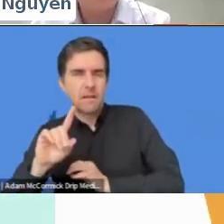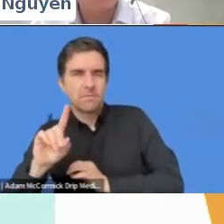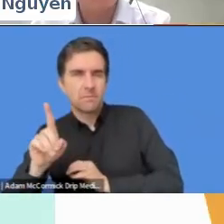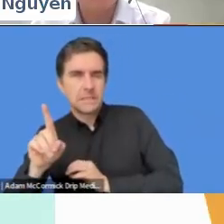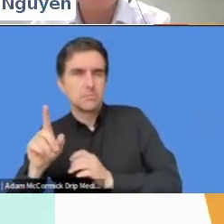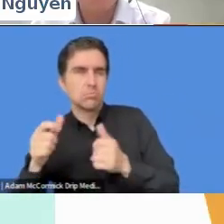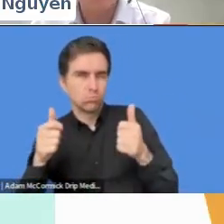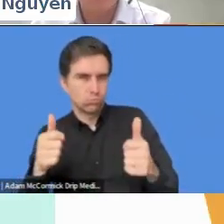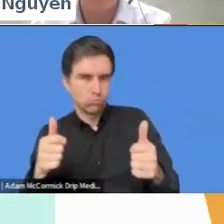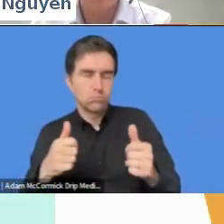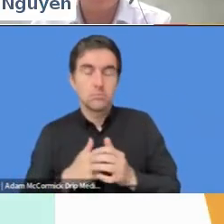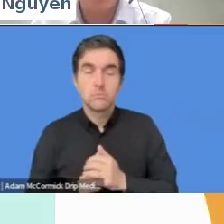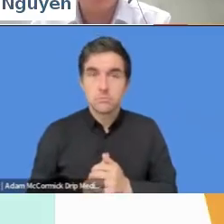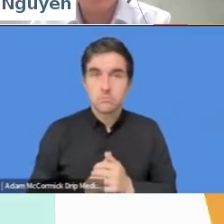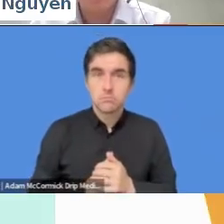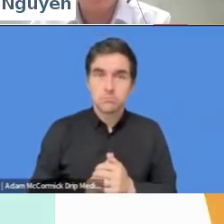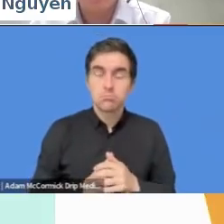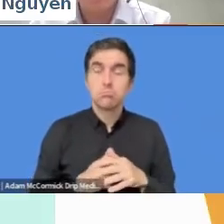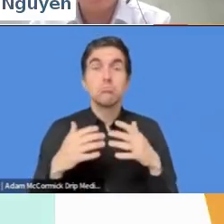Mr. Felix Mwenge,